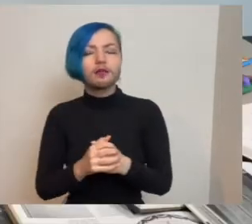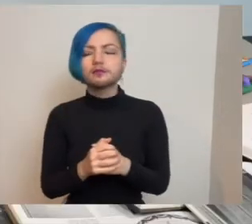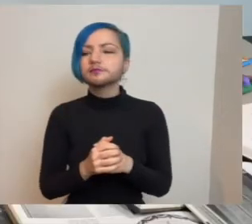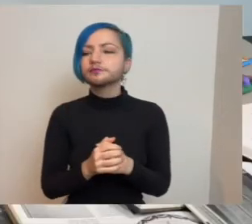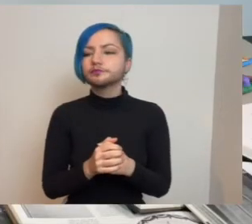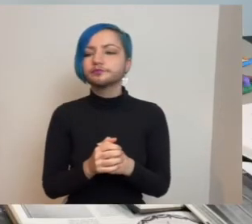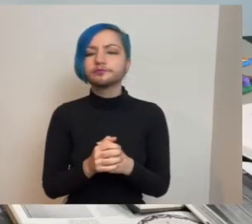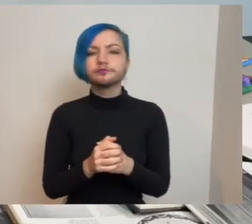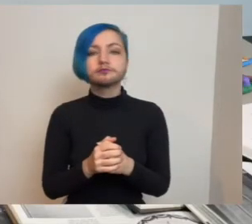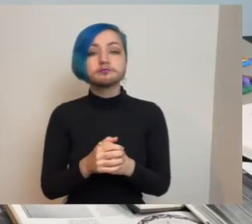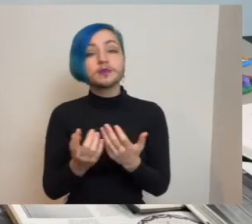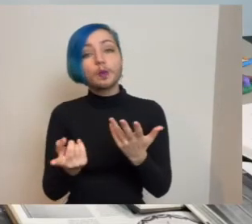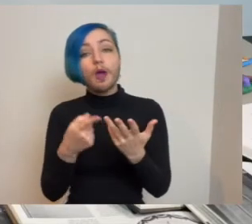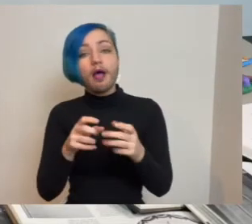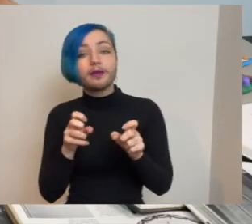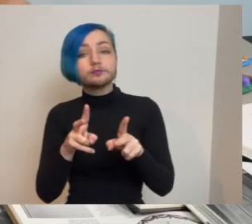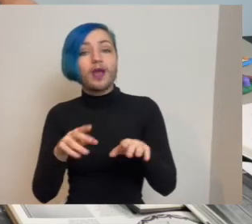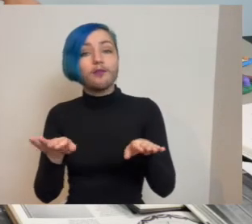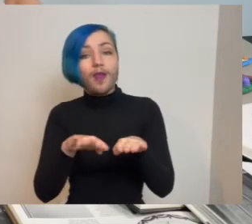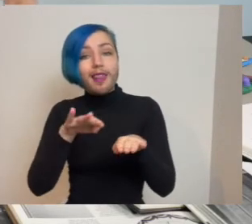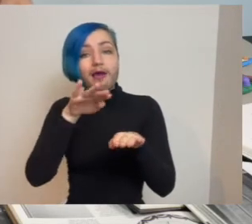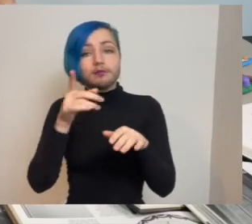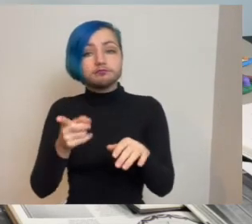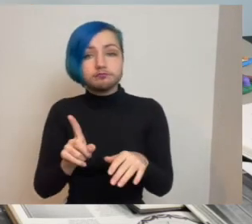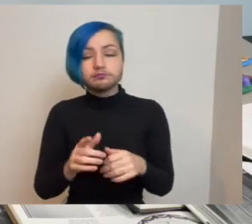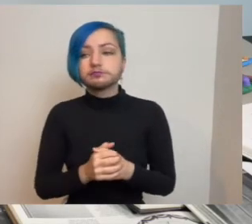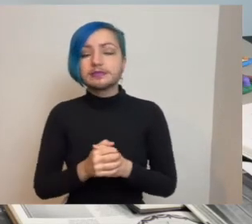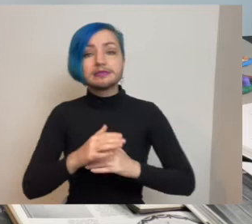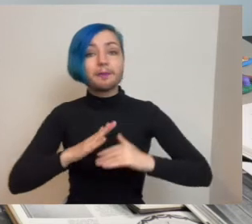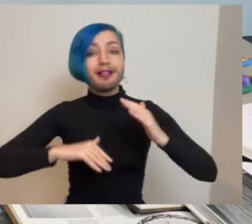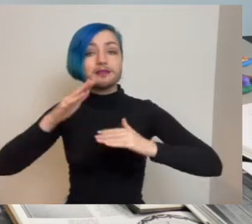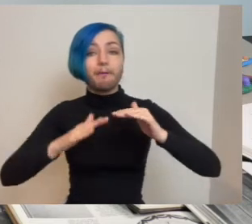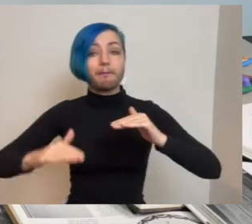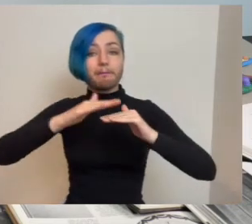And another layering technique I like to use is building up.